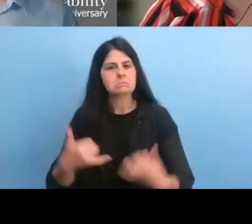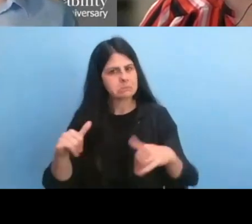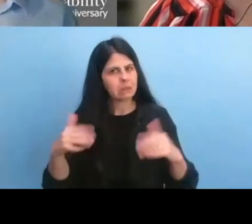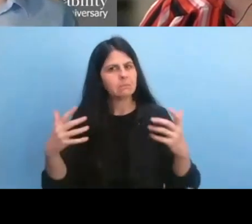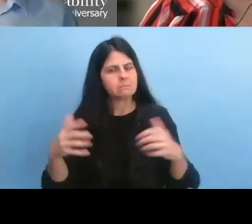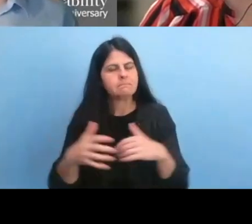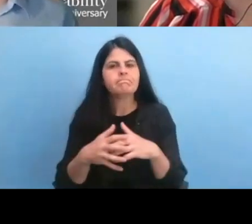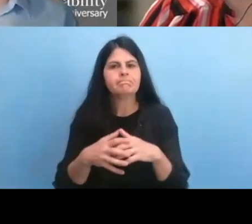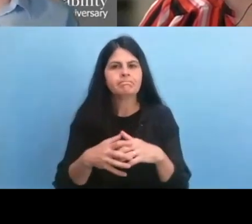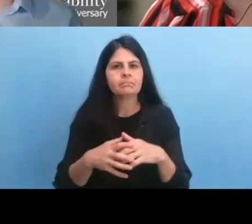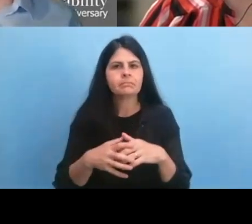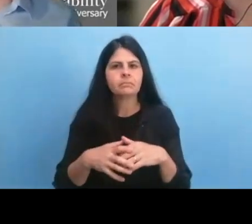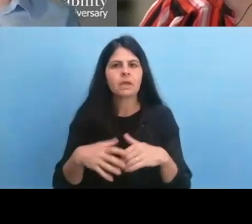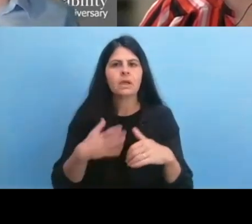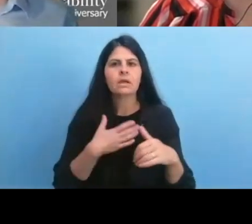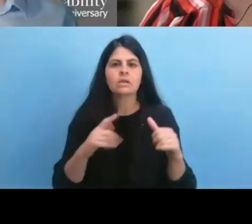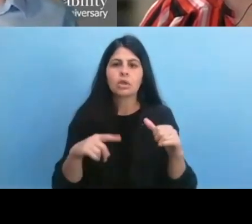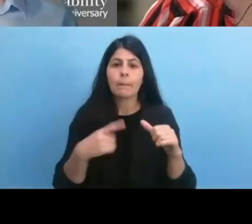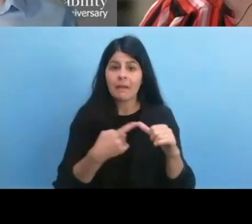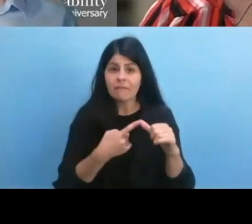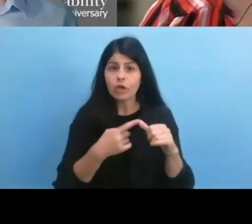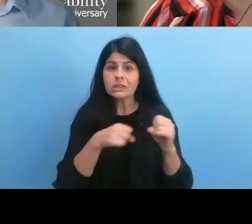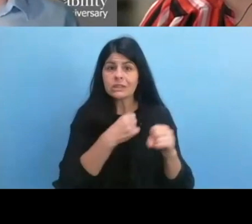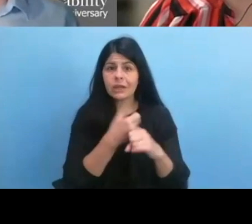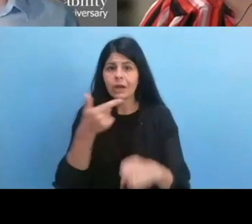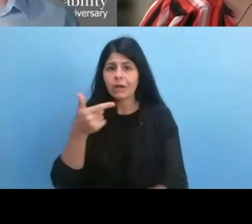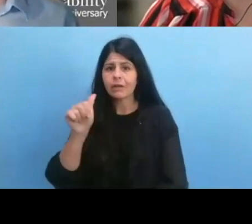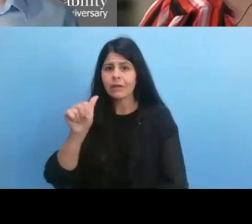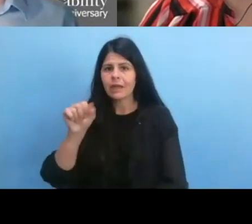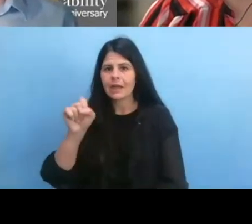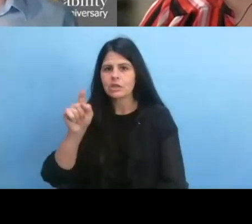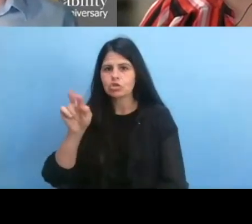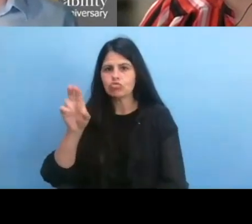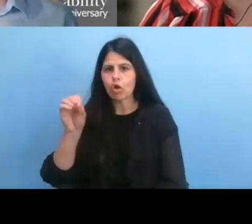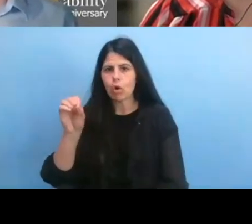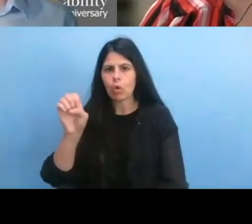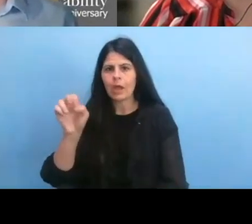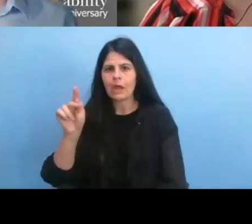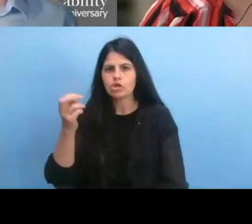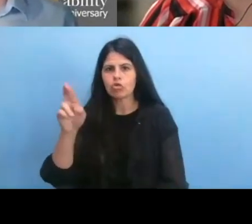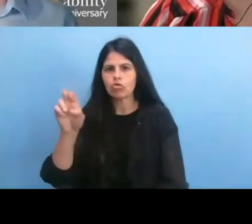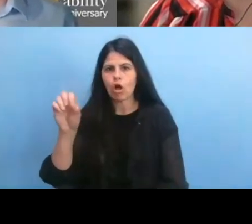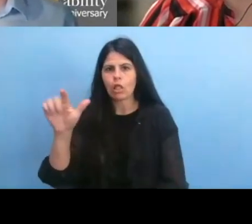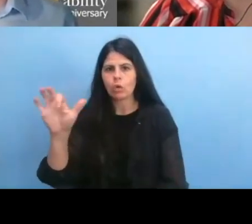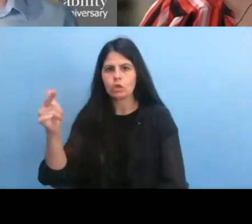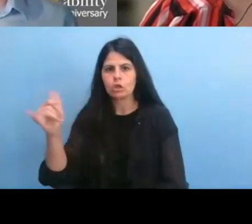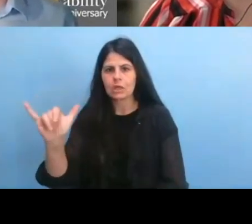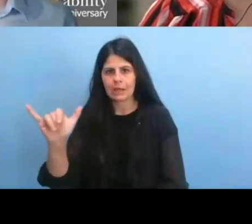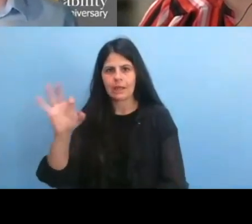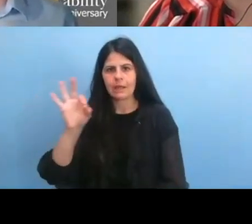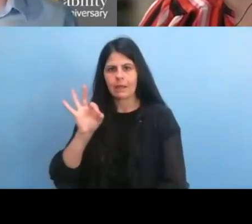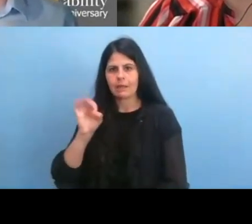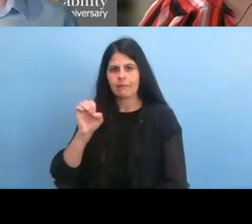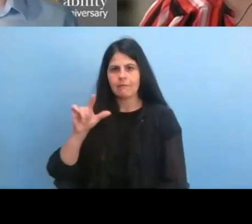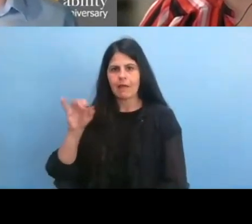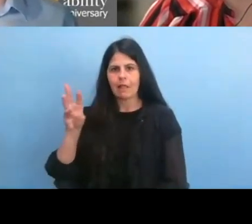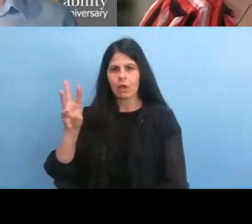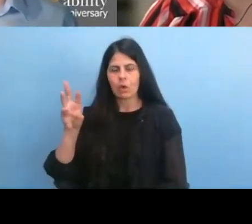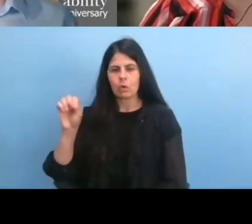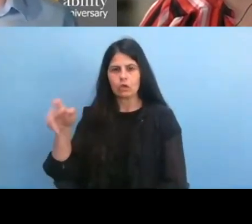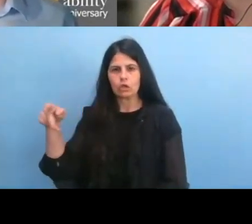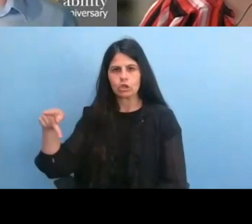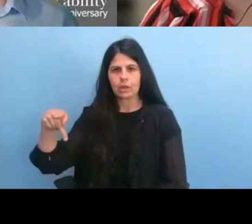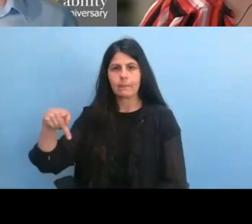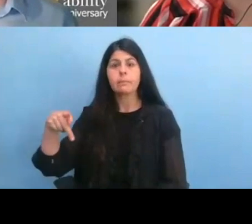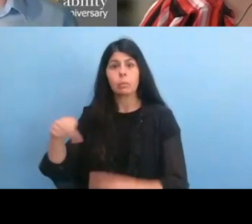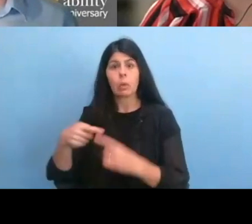my first year of a gastroenterology fellowship when I had my injury. And I went back to work, and